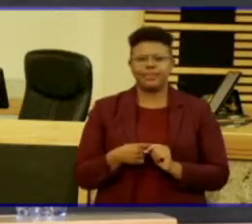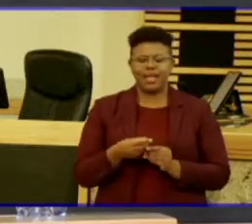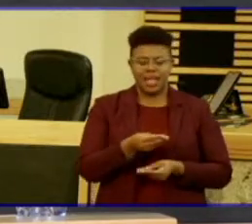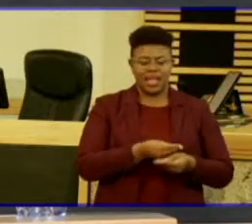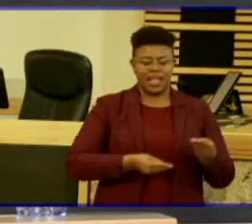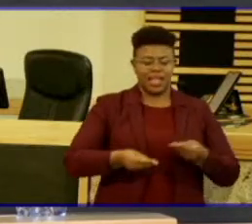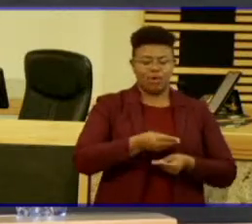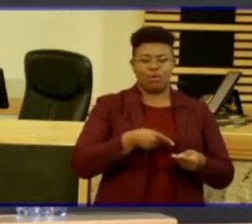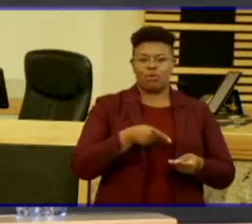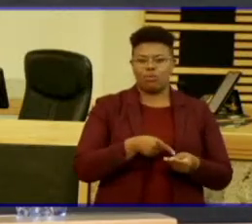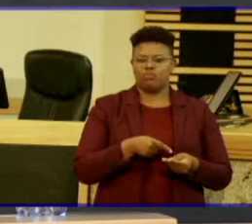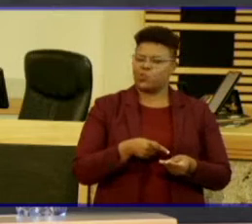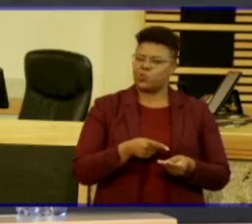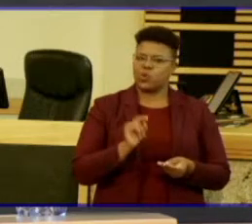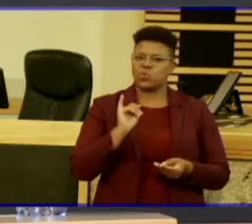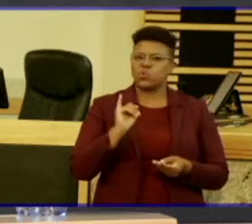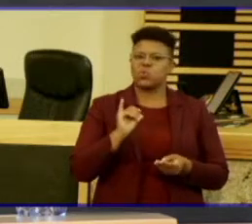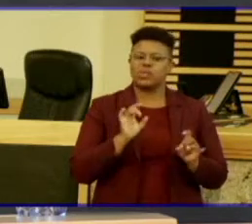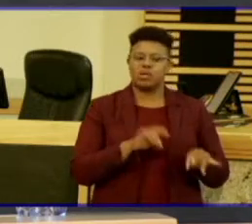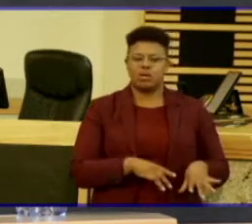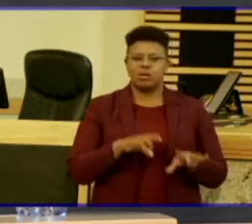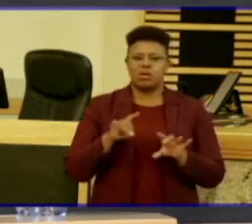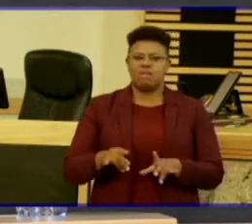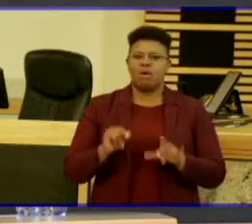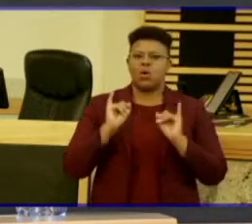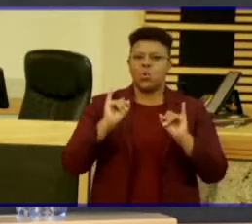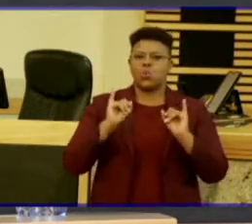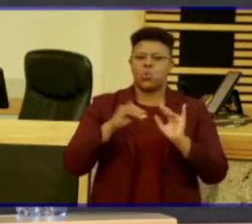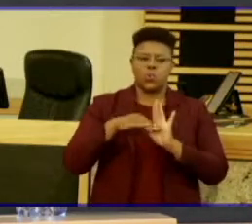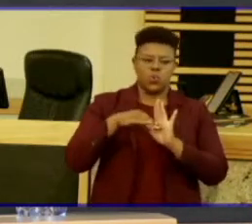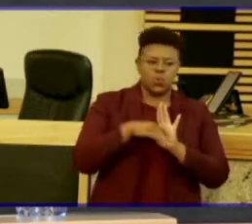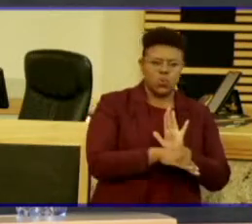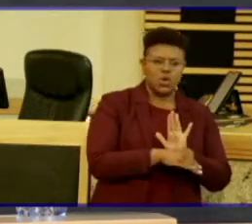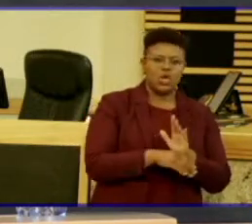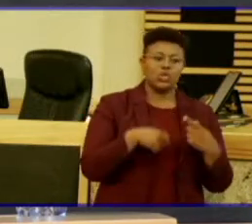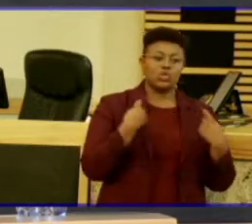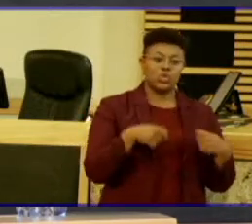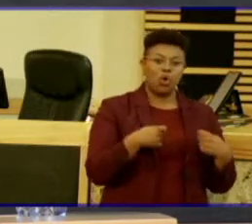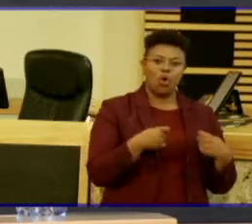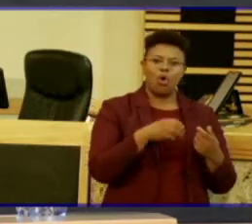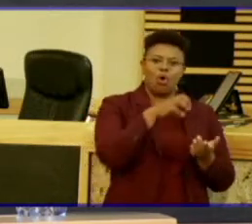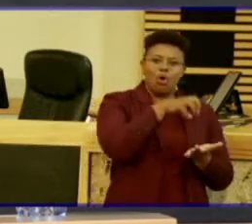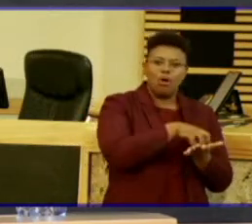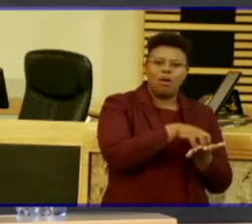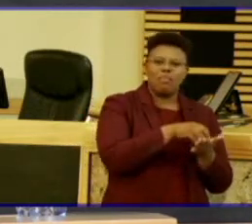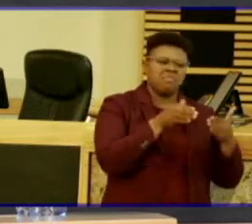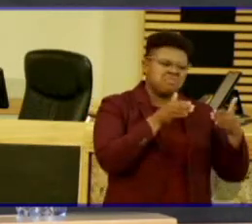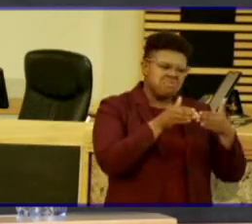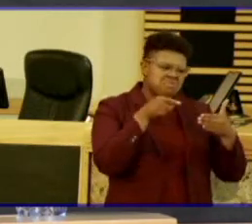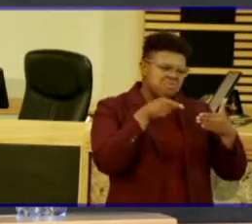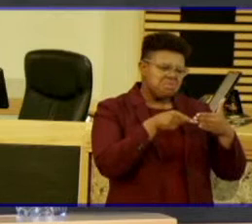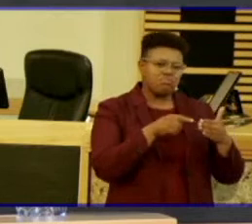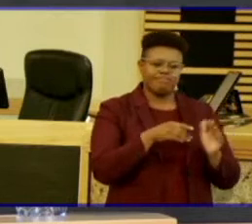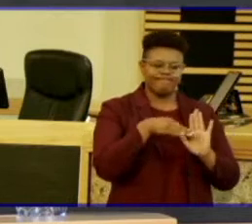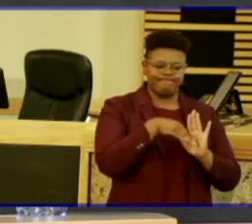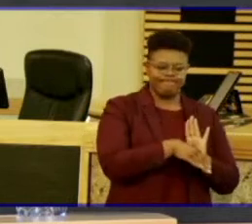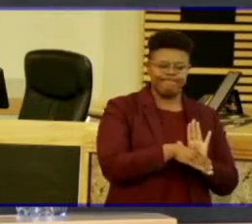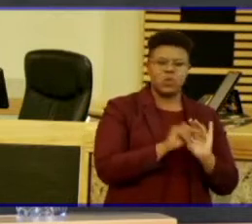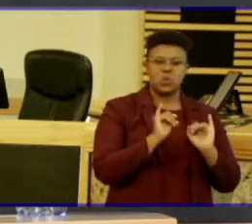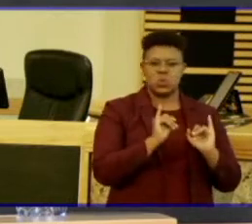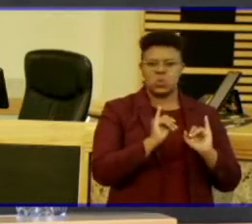one of the hardest hit sectors, but remained resilient, particularly spaza shops. To cushion this sector against